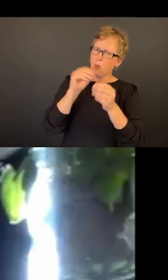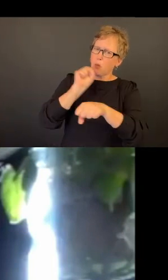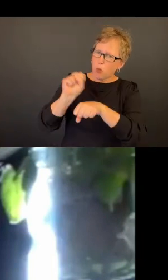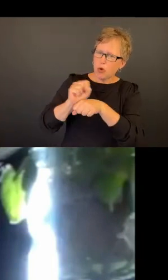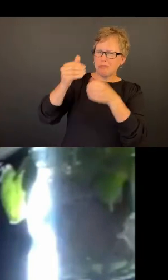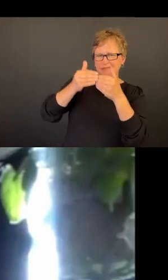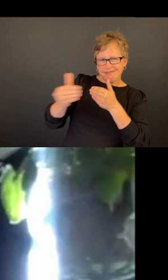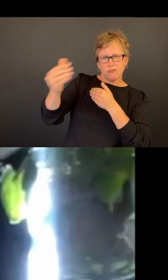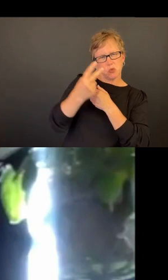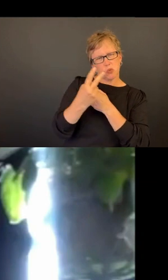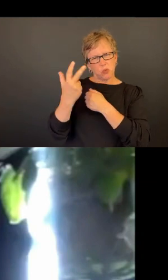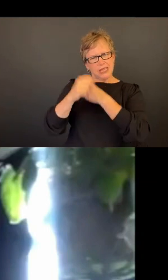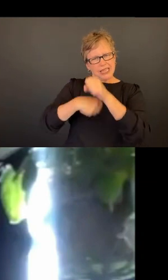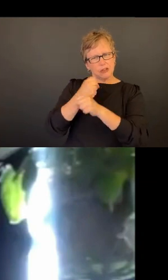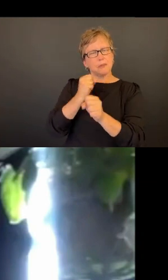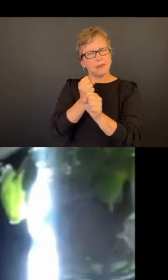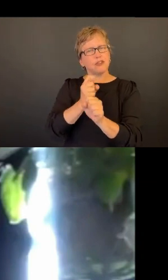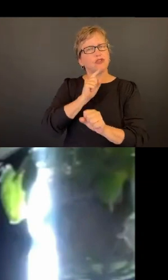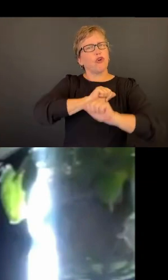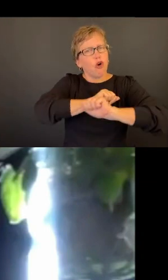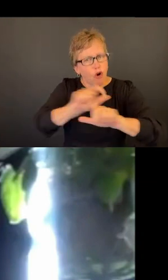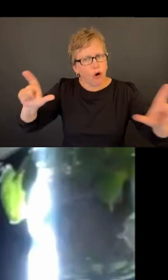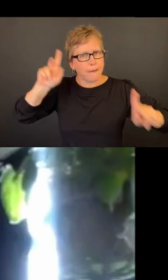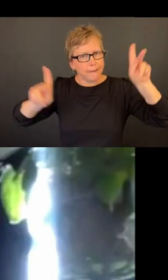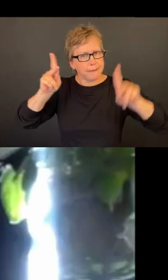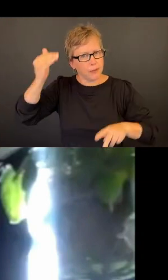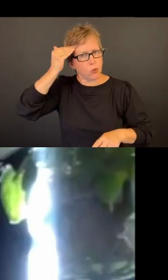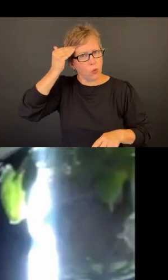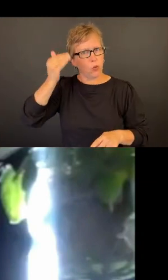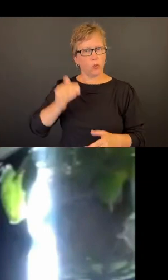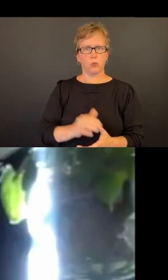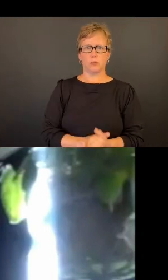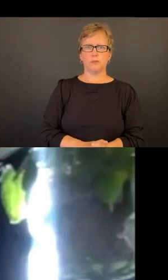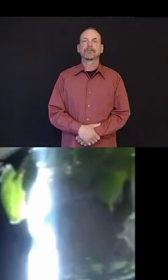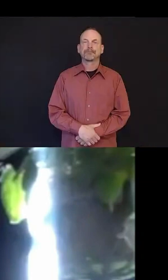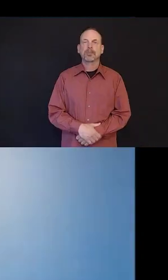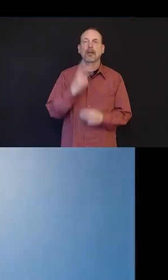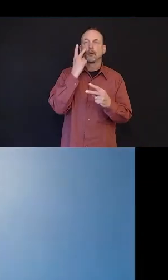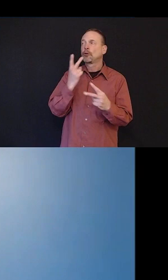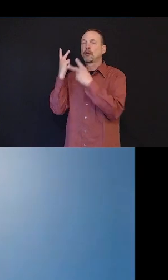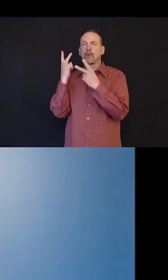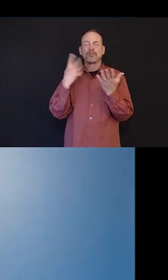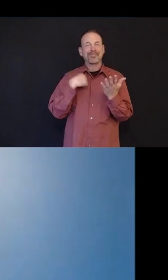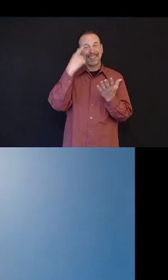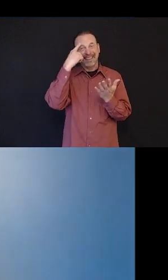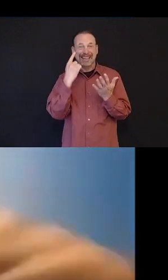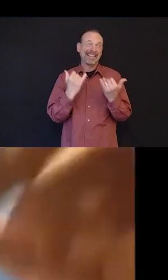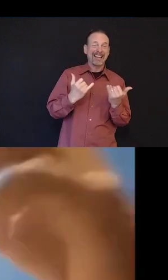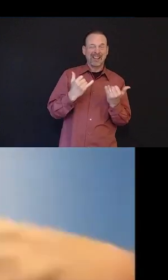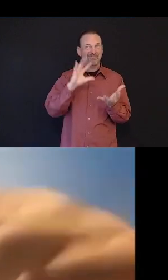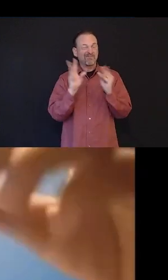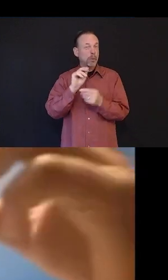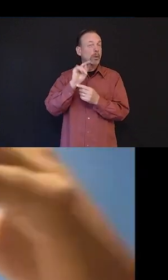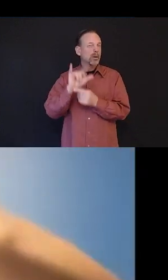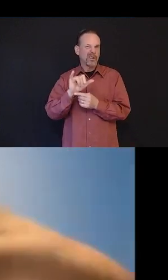couple of years to make sure that everyone knows about the things that are out there. Leaning back on, I think there's